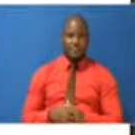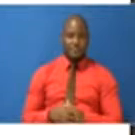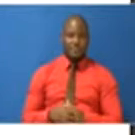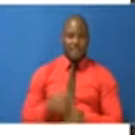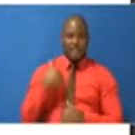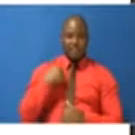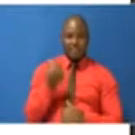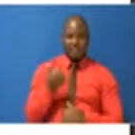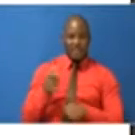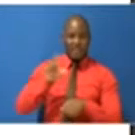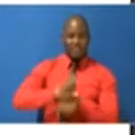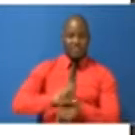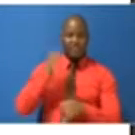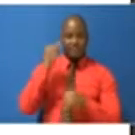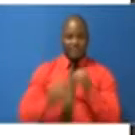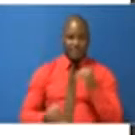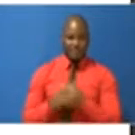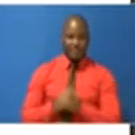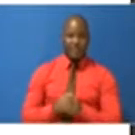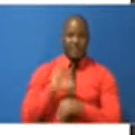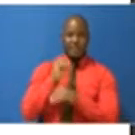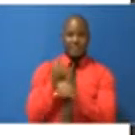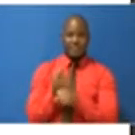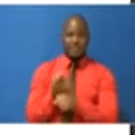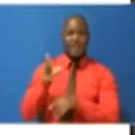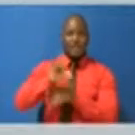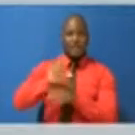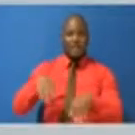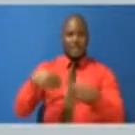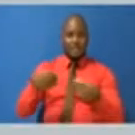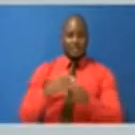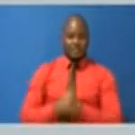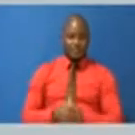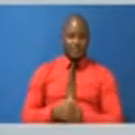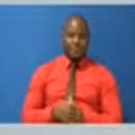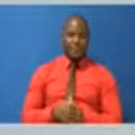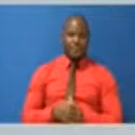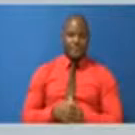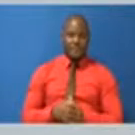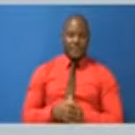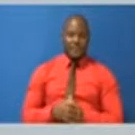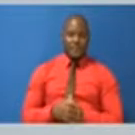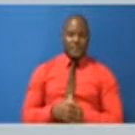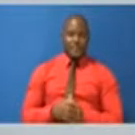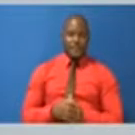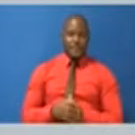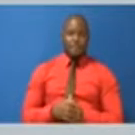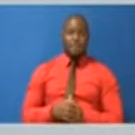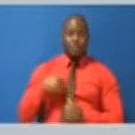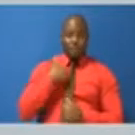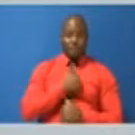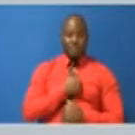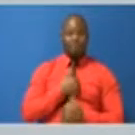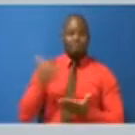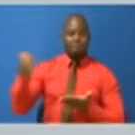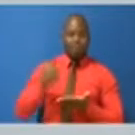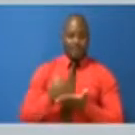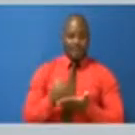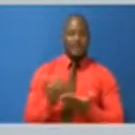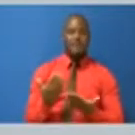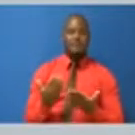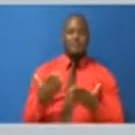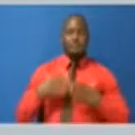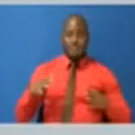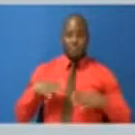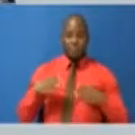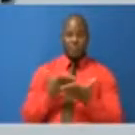can i have a little bit so i finished proceed 30 seconds added granted so let's employ let's get these